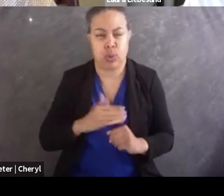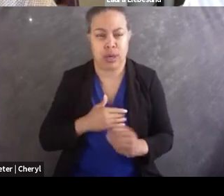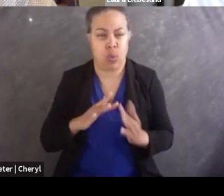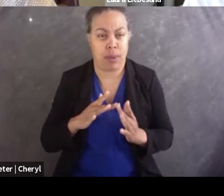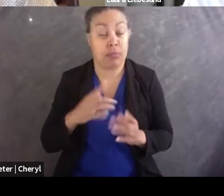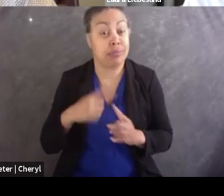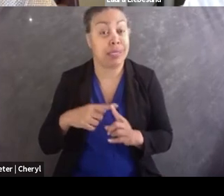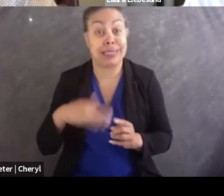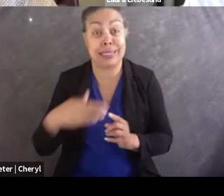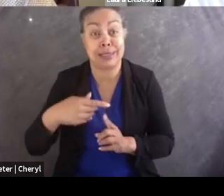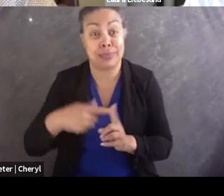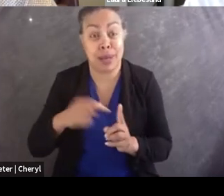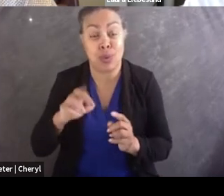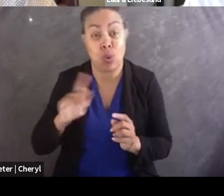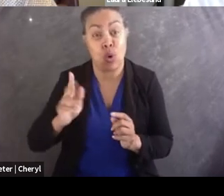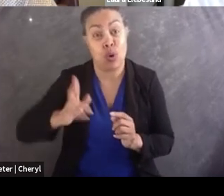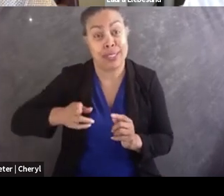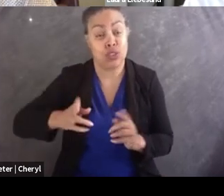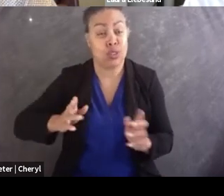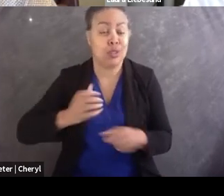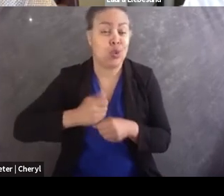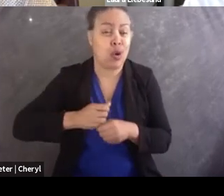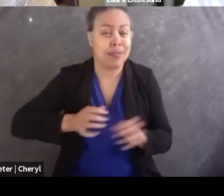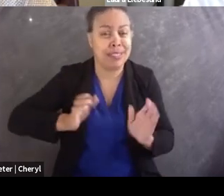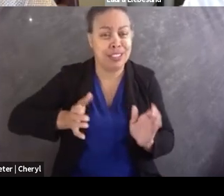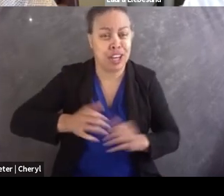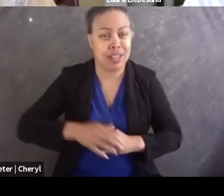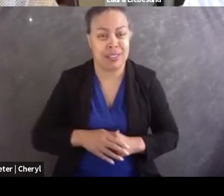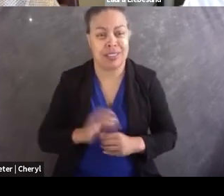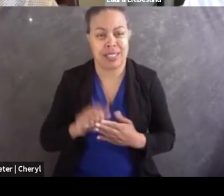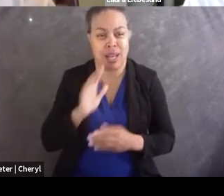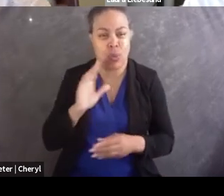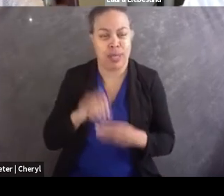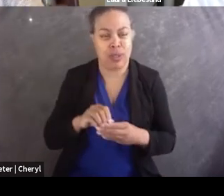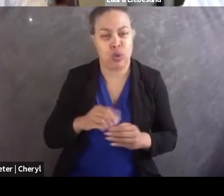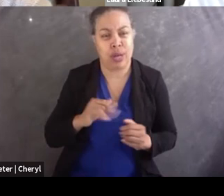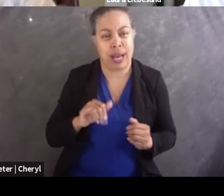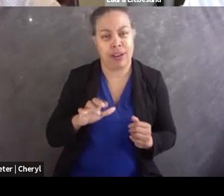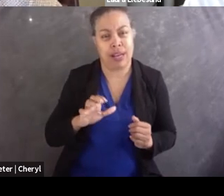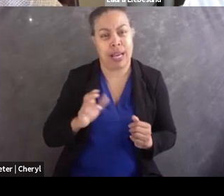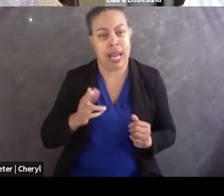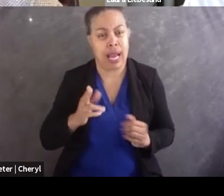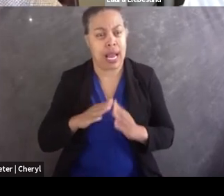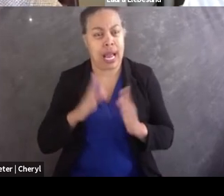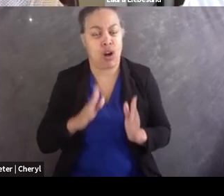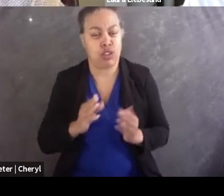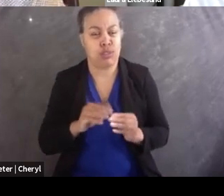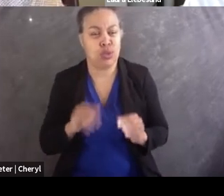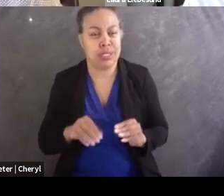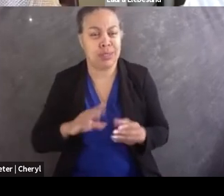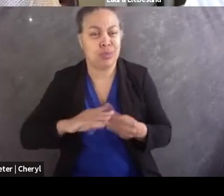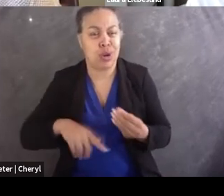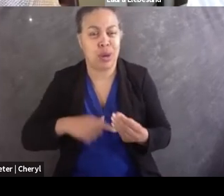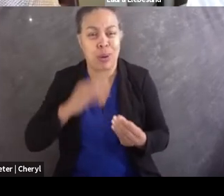DC Oral History Collaborative Coffee Chat will feature the Heyrich House Museum's oral history project called Home Brewed. So we have a little bit of a